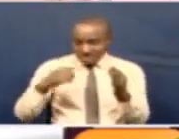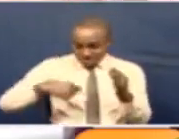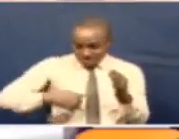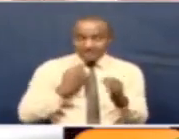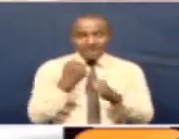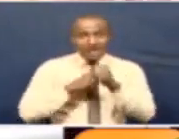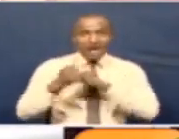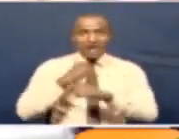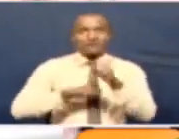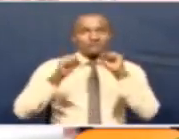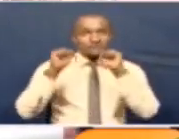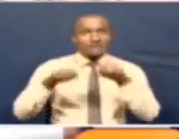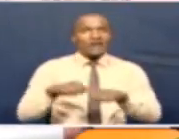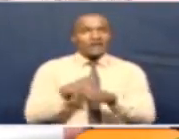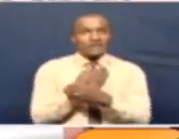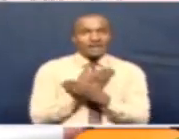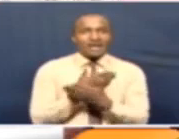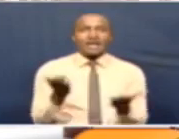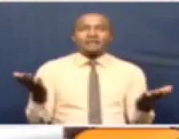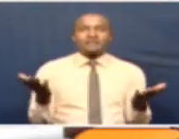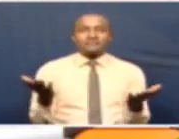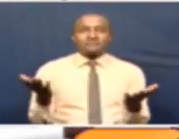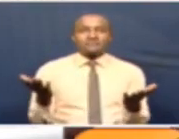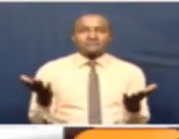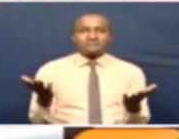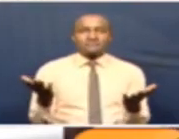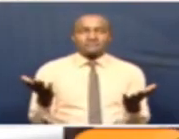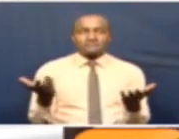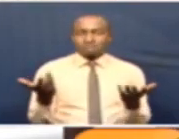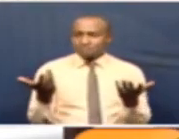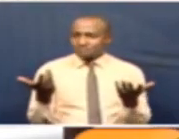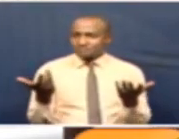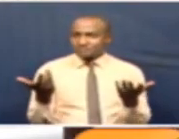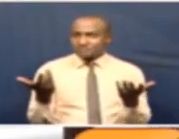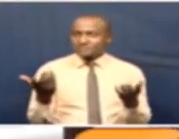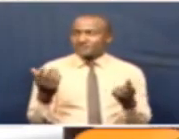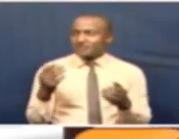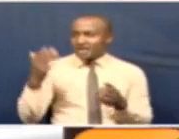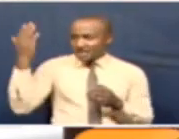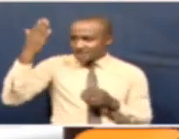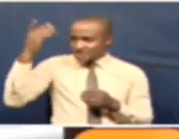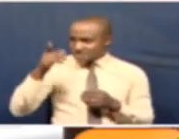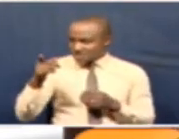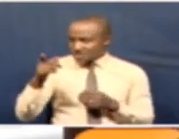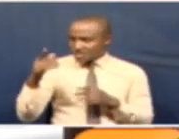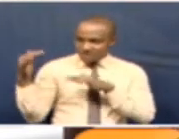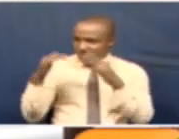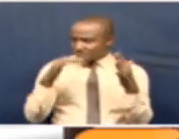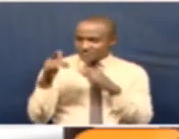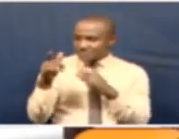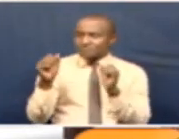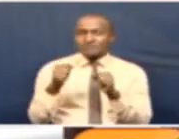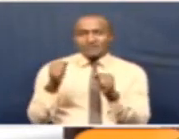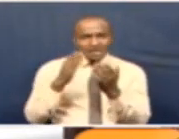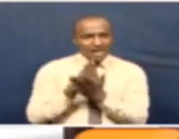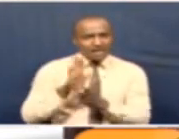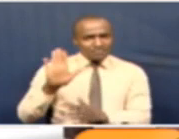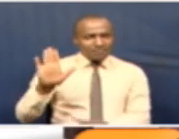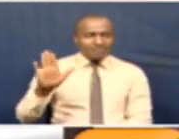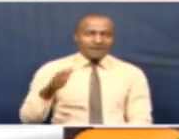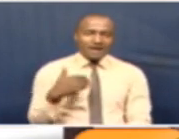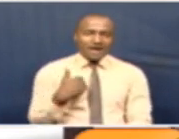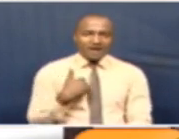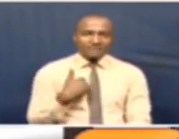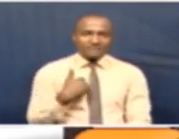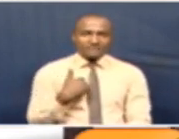students can do anything that comes across their minds. We cannot fight these lecturers. We cannot say that they don't have a right. You